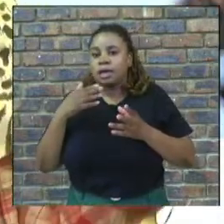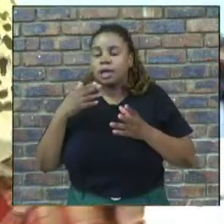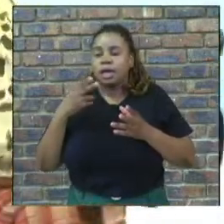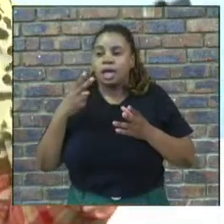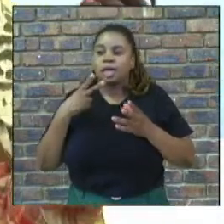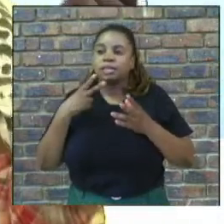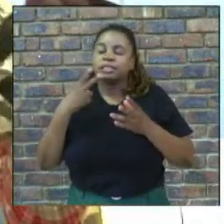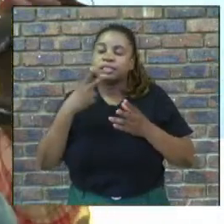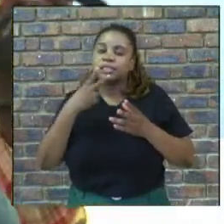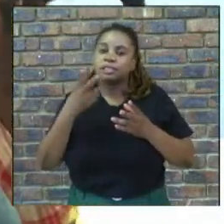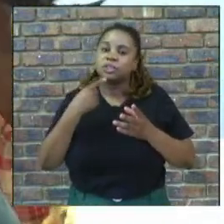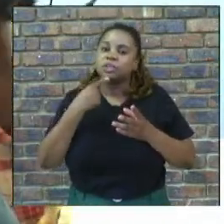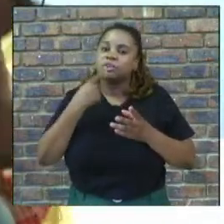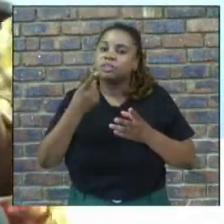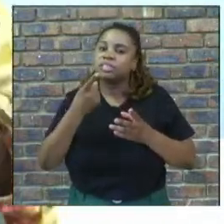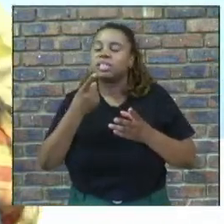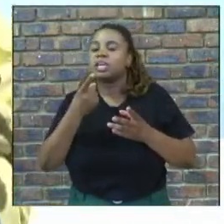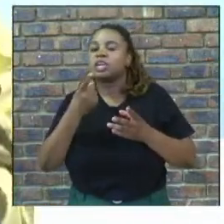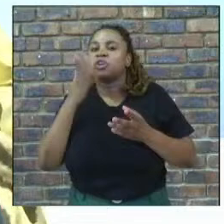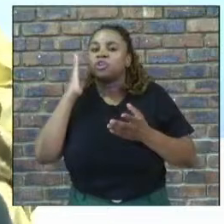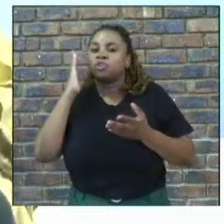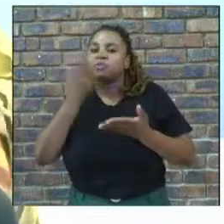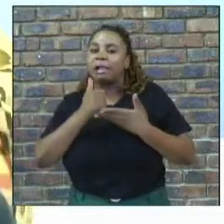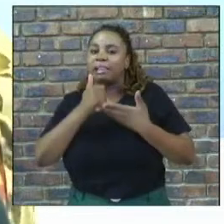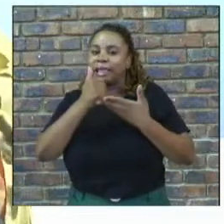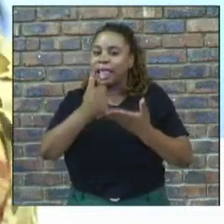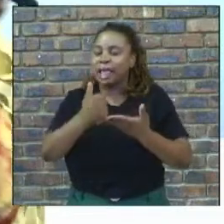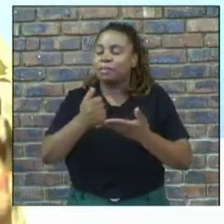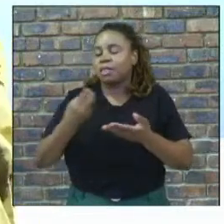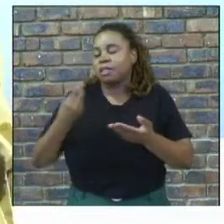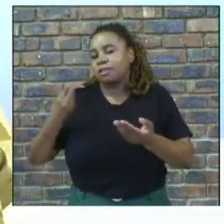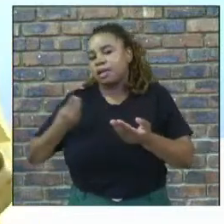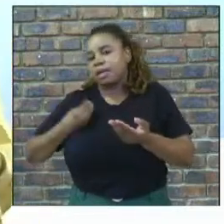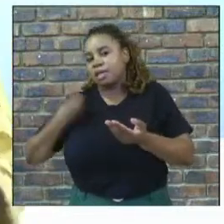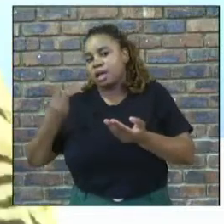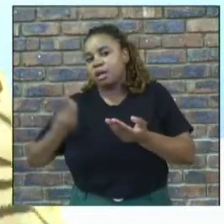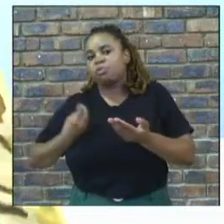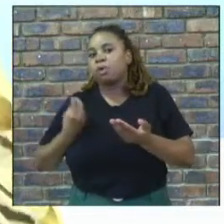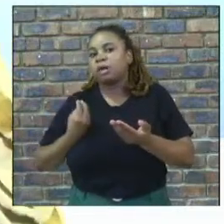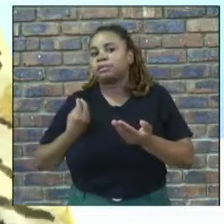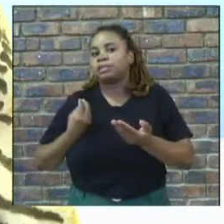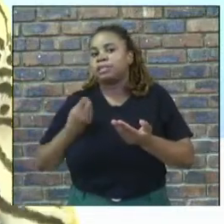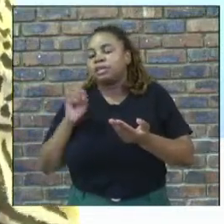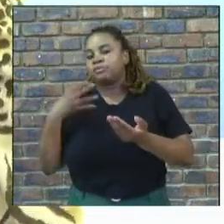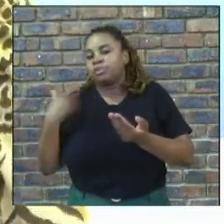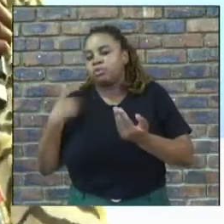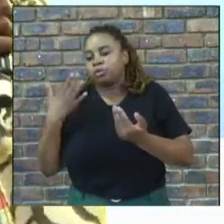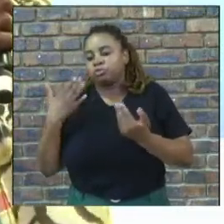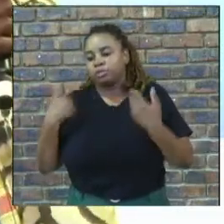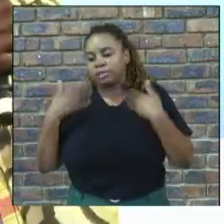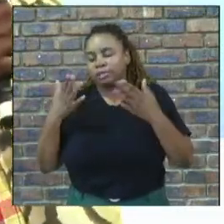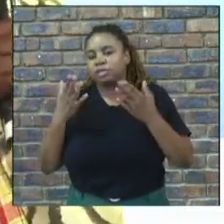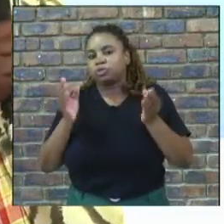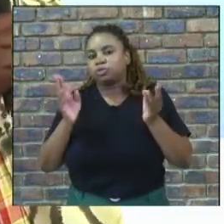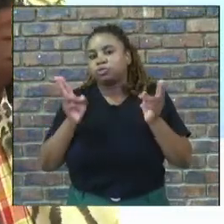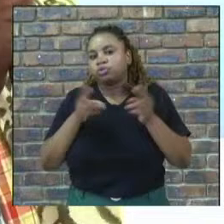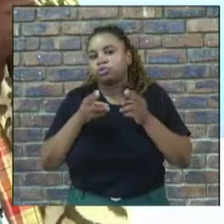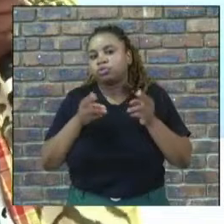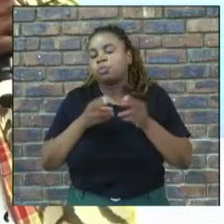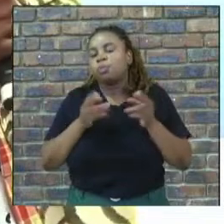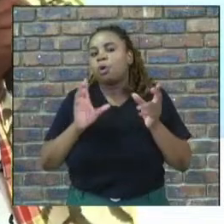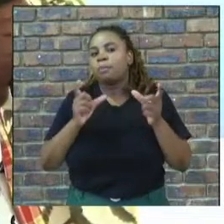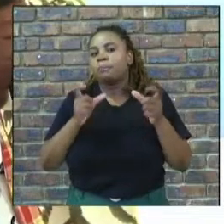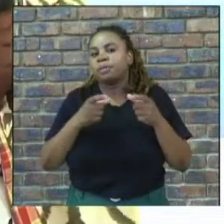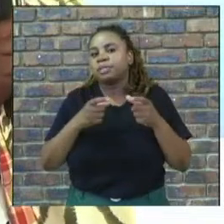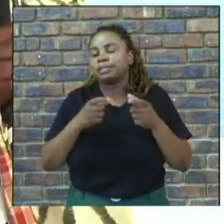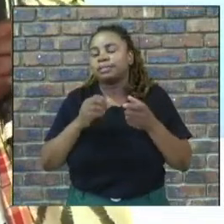ngemali yokufinyelela kulezo zinto ebenizikhuluma njengamanje. Kwami ebengikujamele